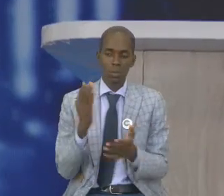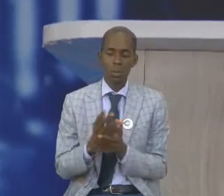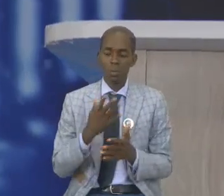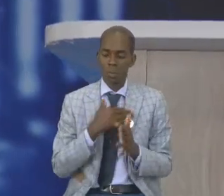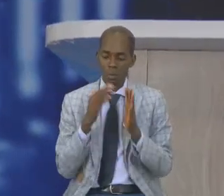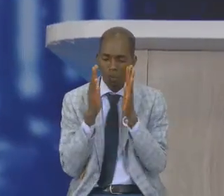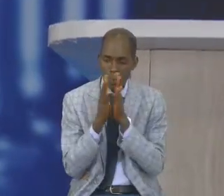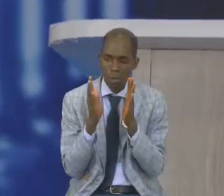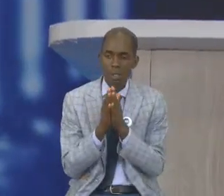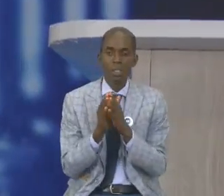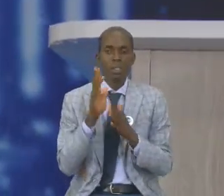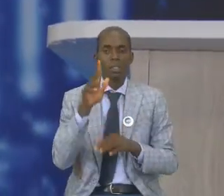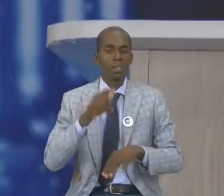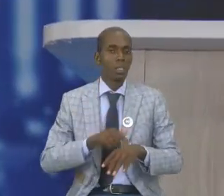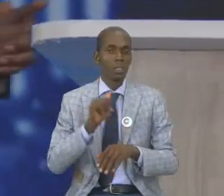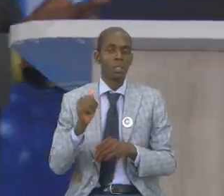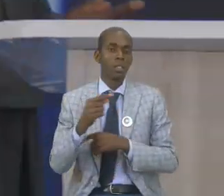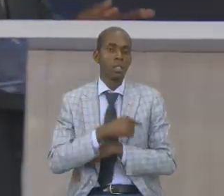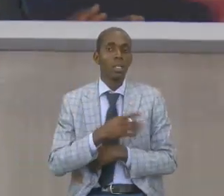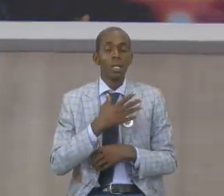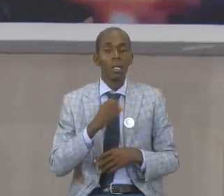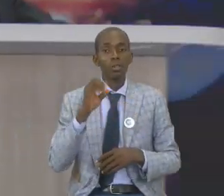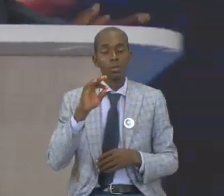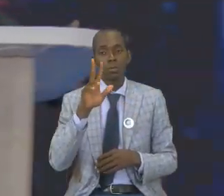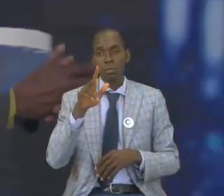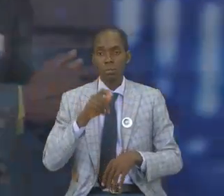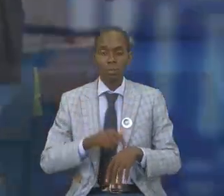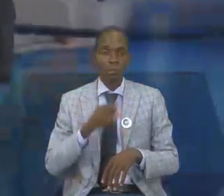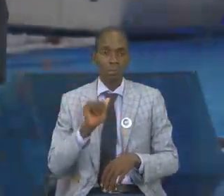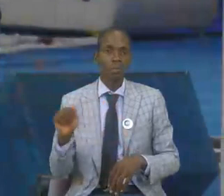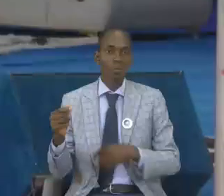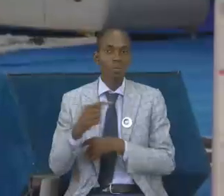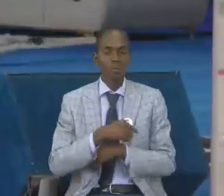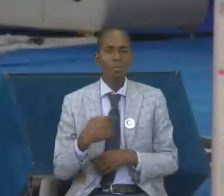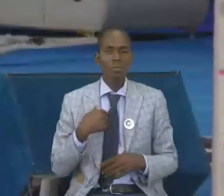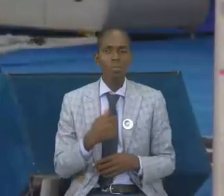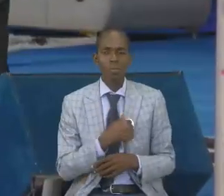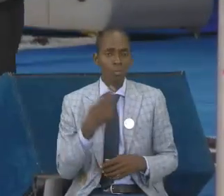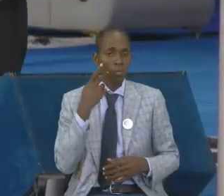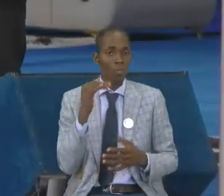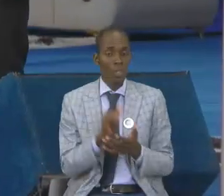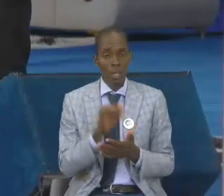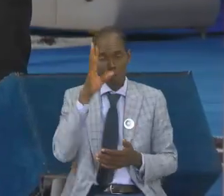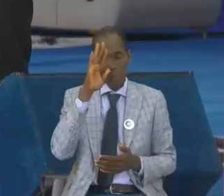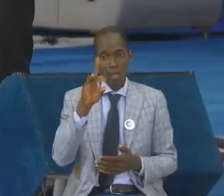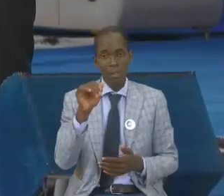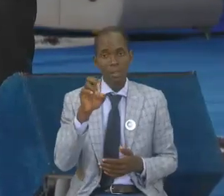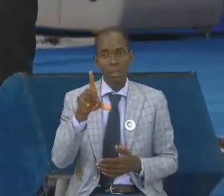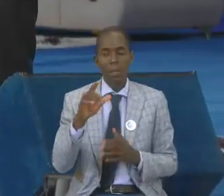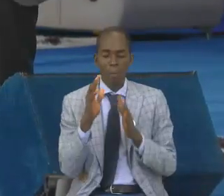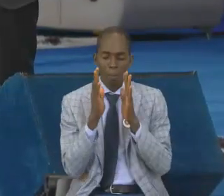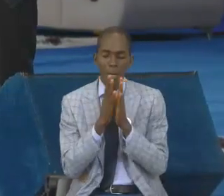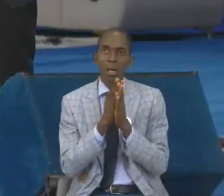supplication 3 times a day. And so 3 times a day, we're told, he prayed and he gave